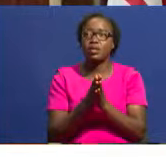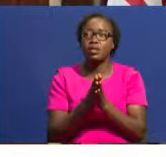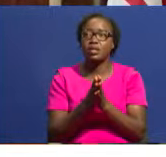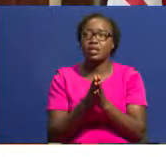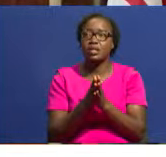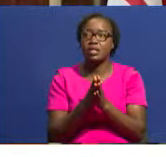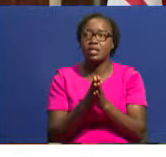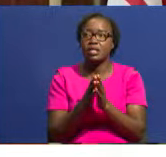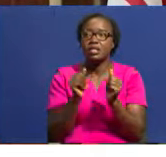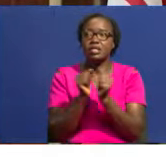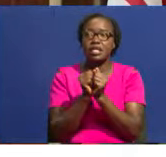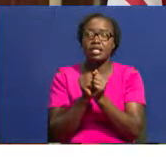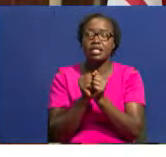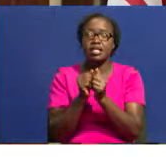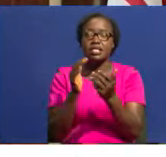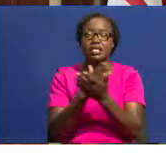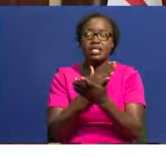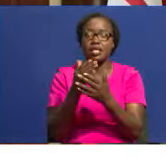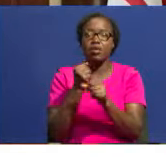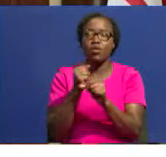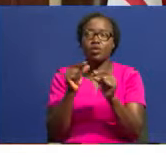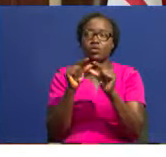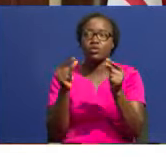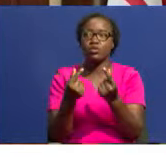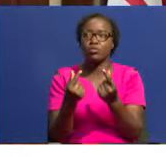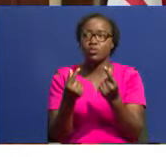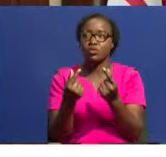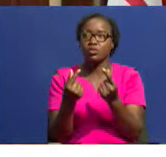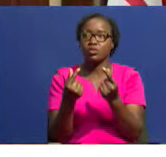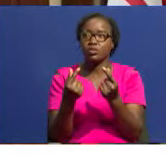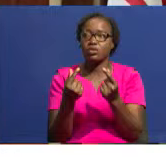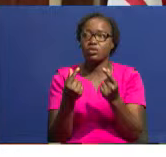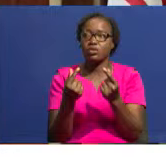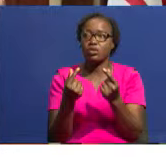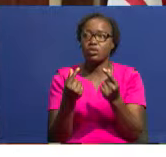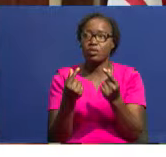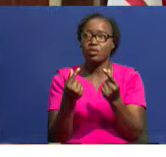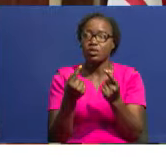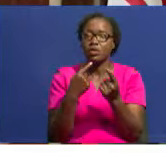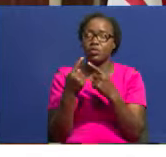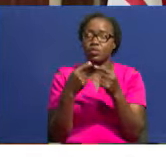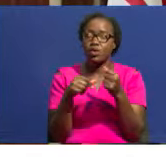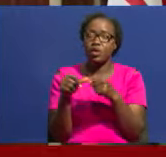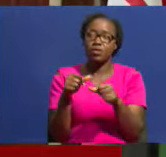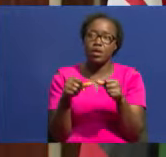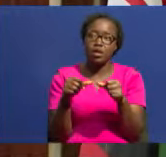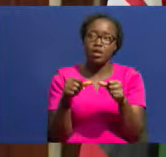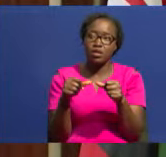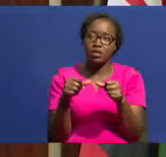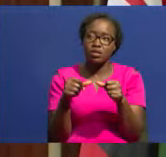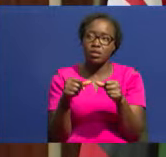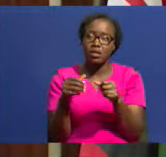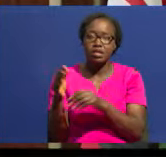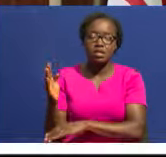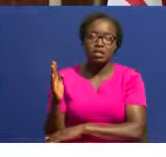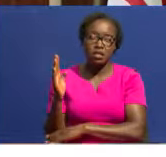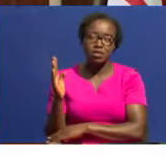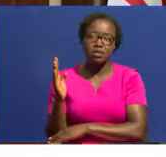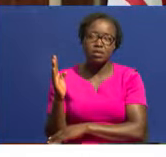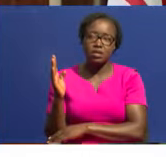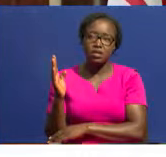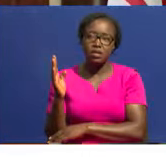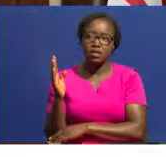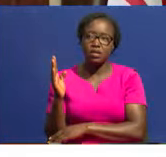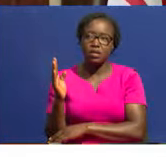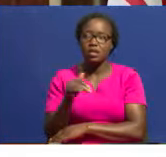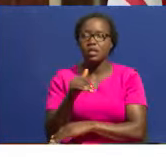we have, for instance, about 10 sector working groups. So one, if we talk about security, we